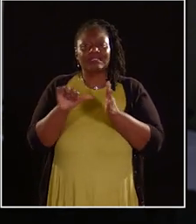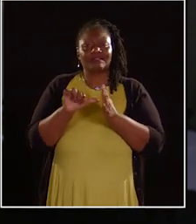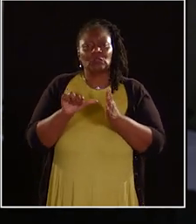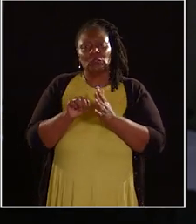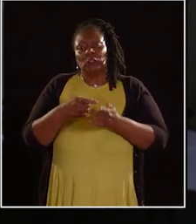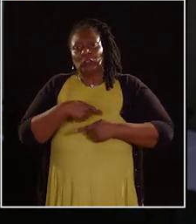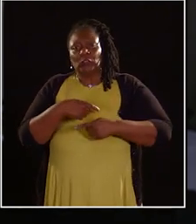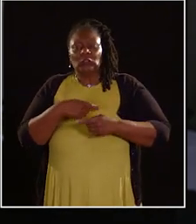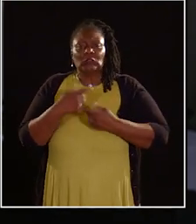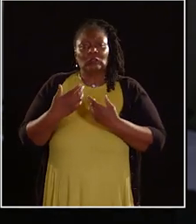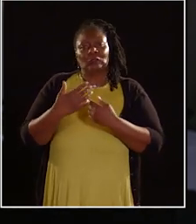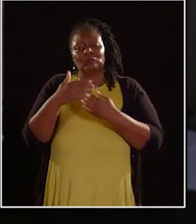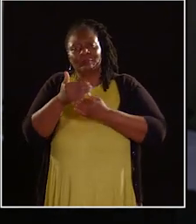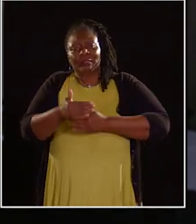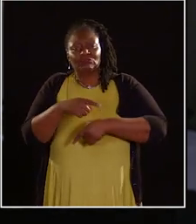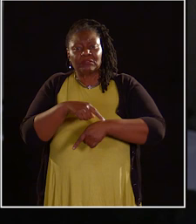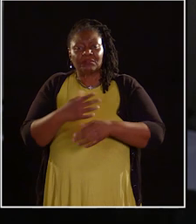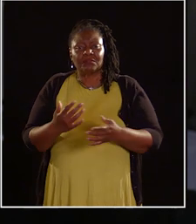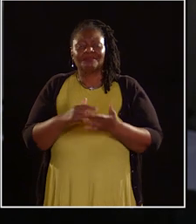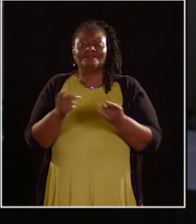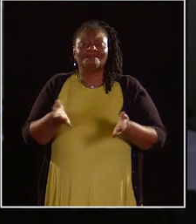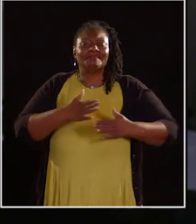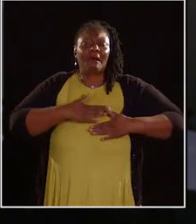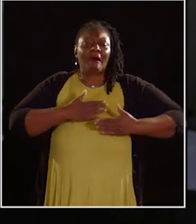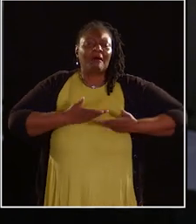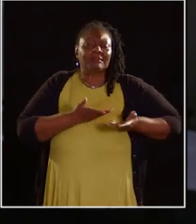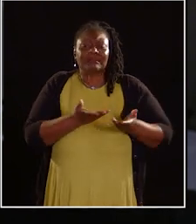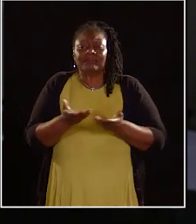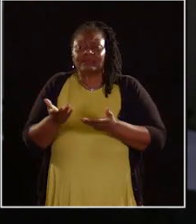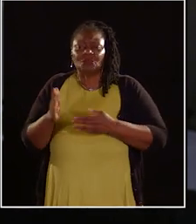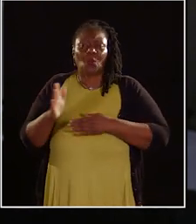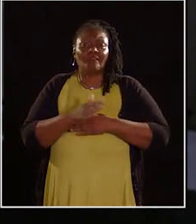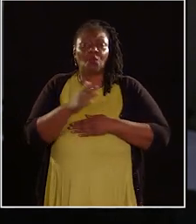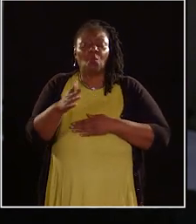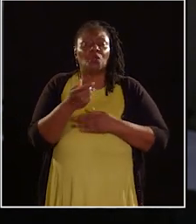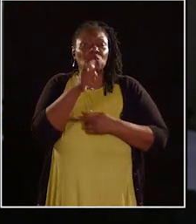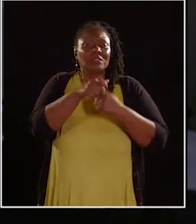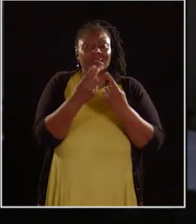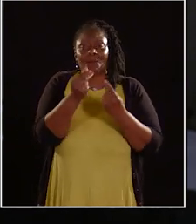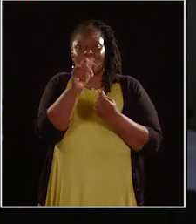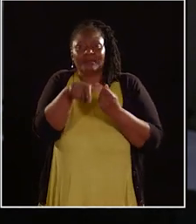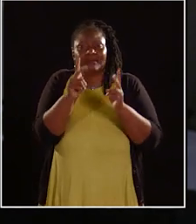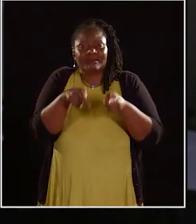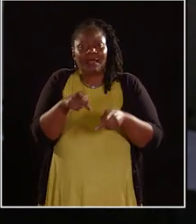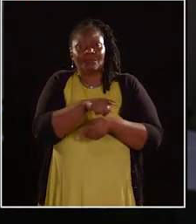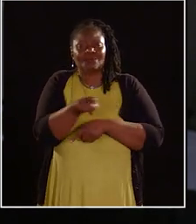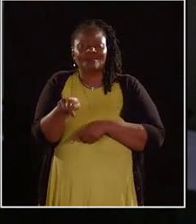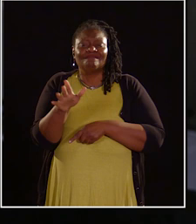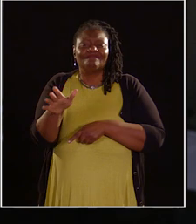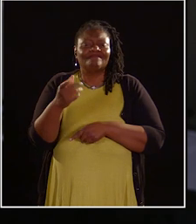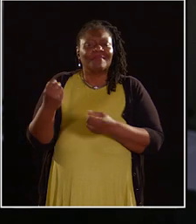and anxious period, and my heart goes out to everyone who's lost loved ones this year.